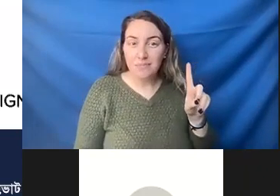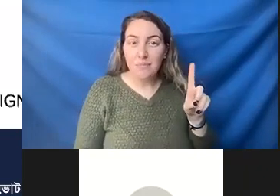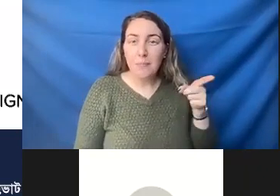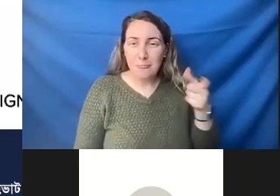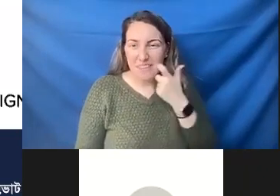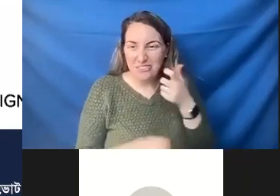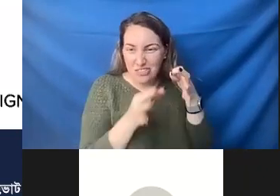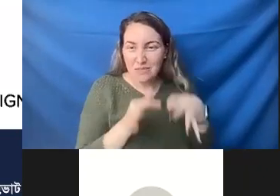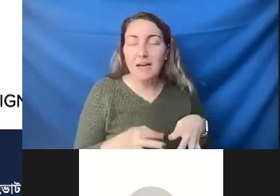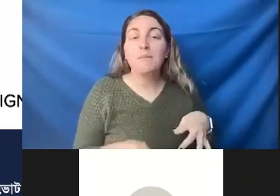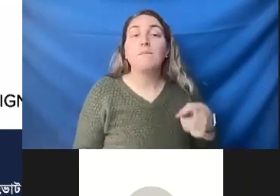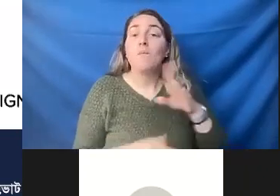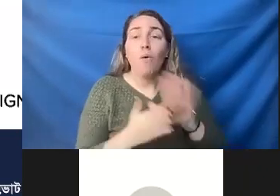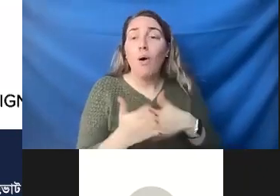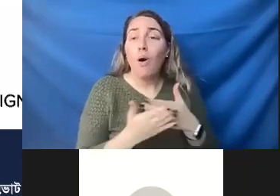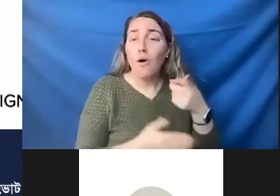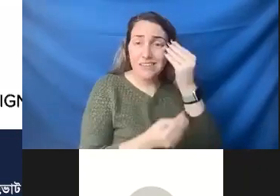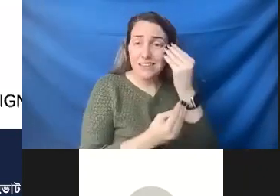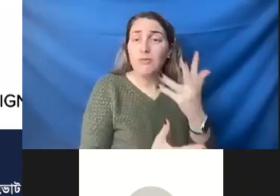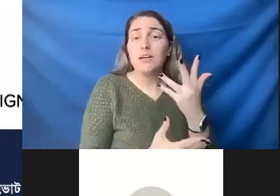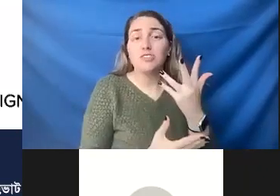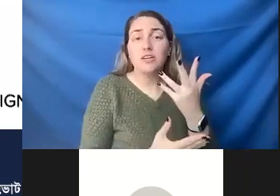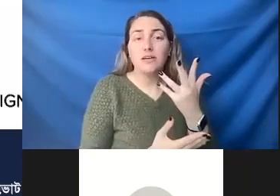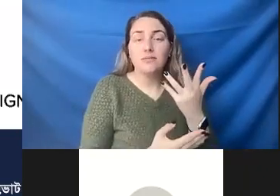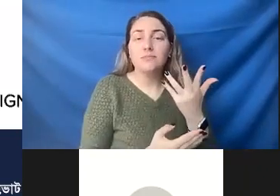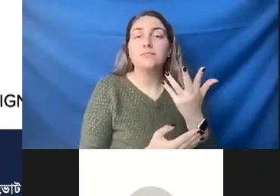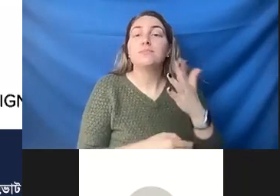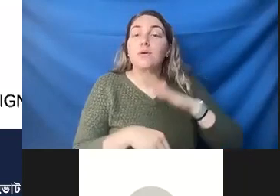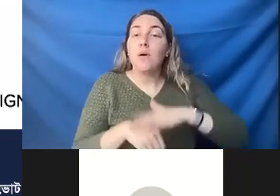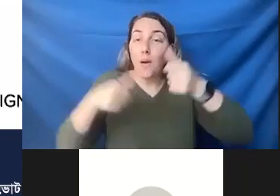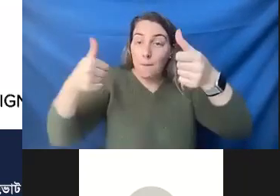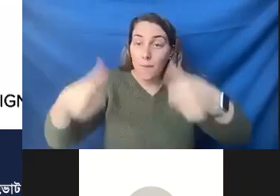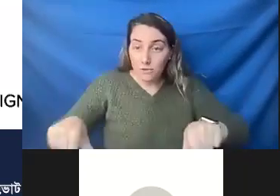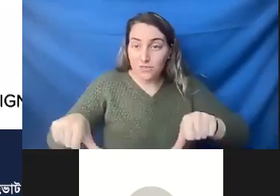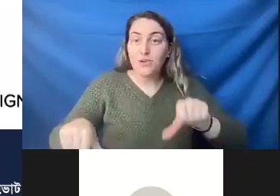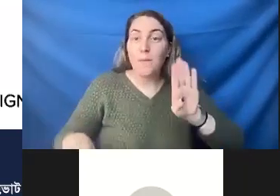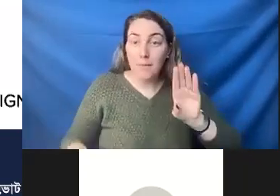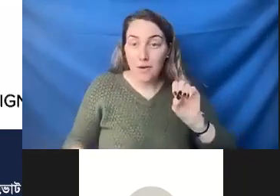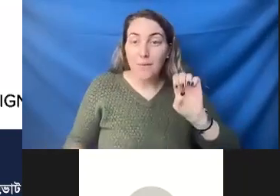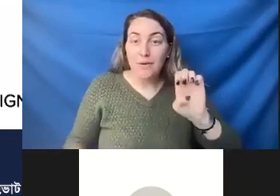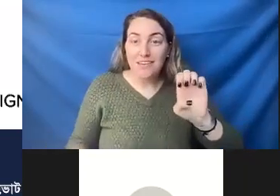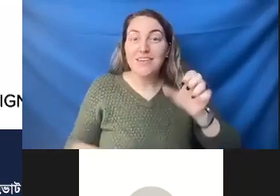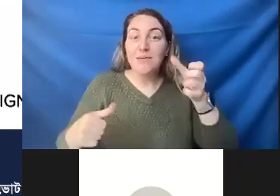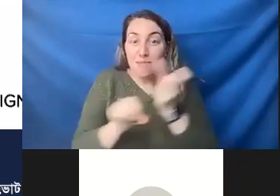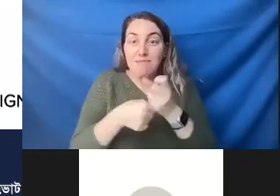is also all this information is on a flyer that we have created. The BOE created these